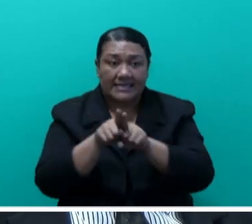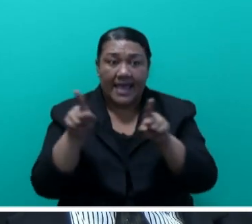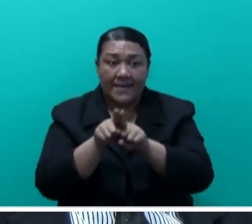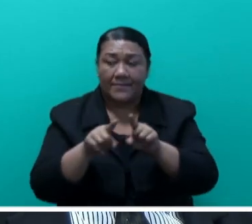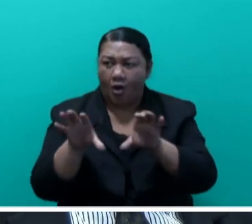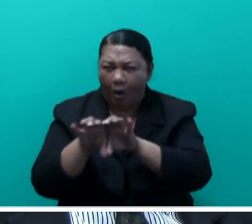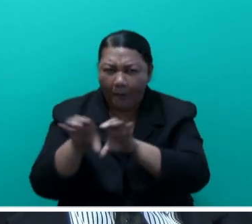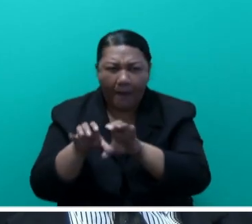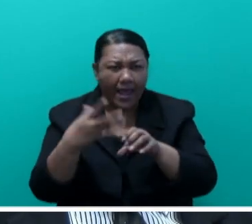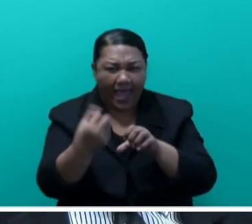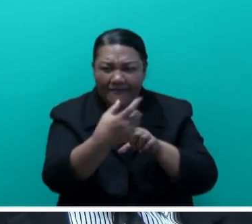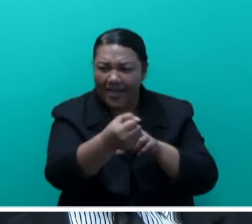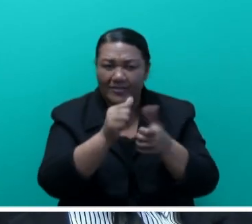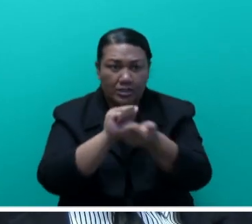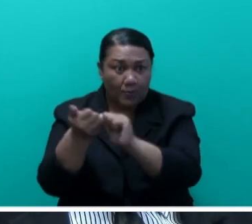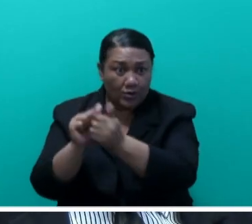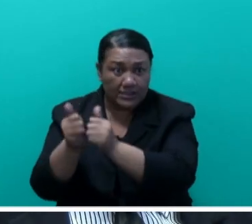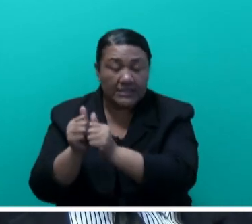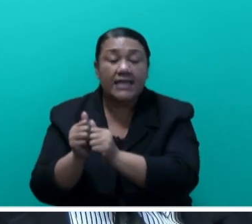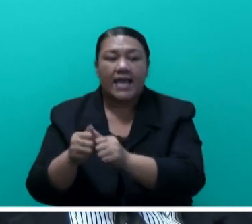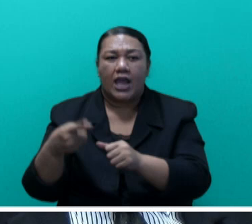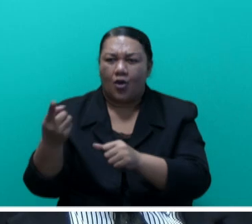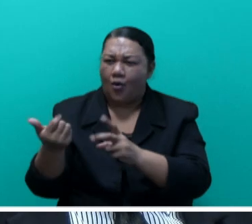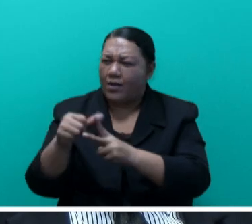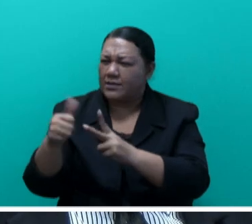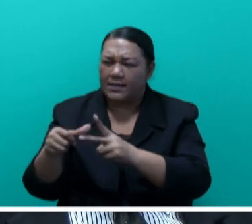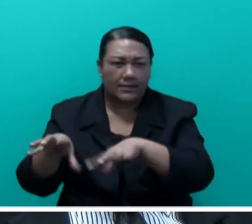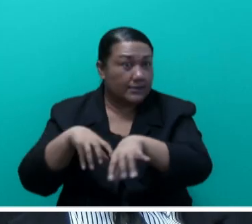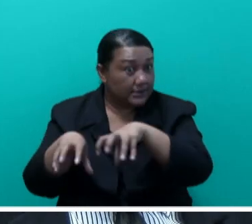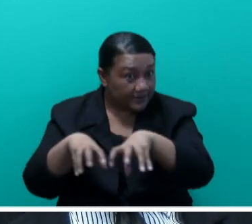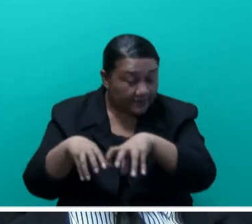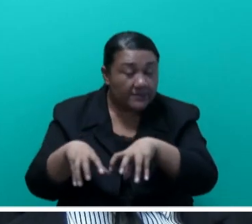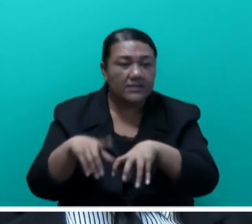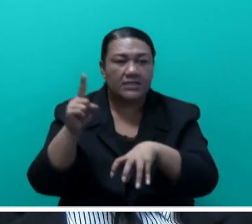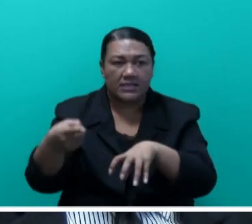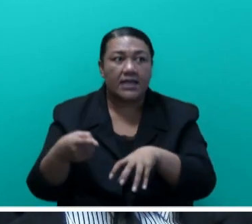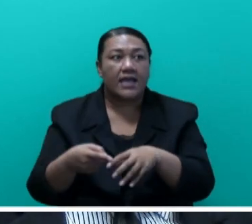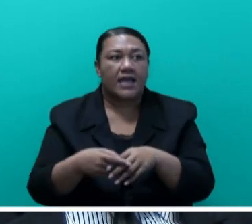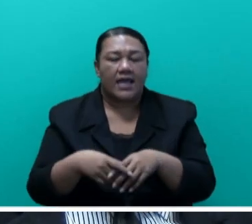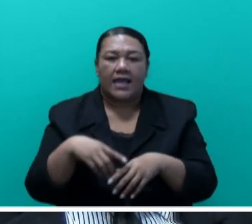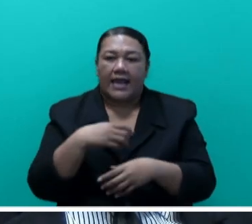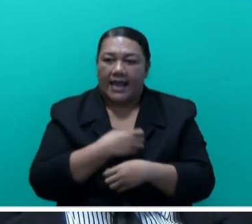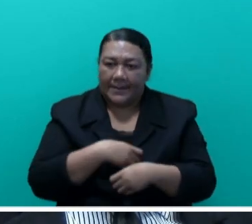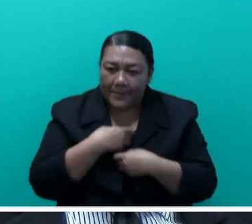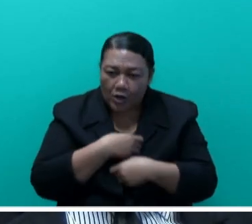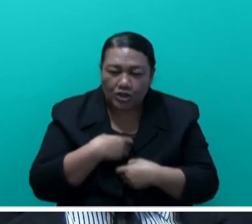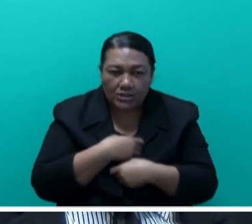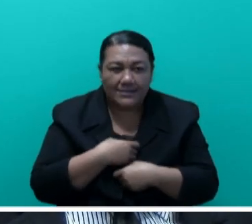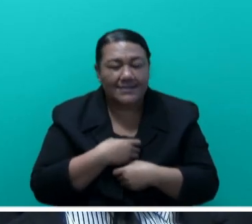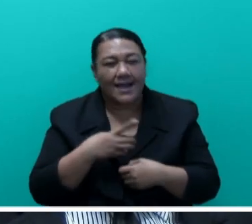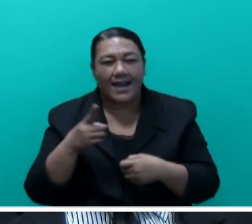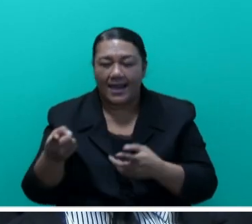sports and recreation offer a vital outlet for stress relief and emotional well-being.